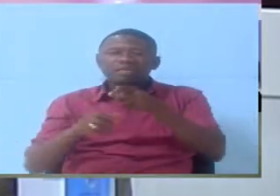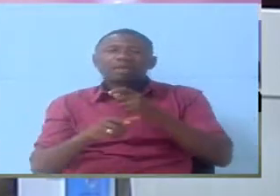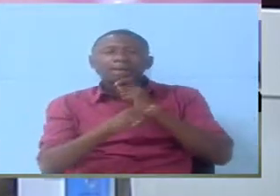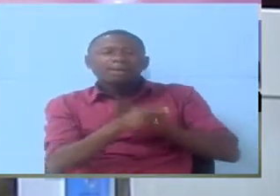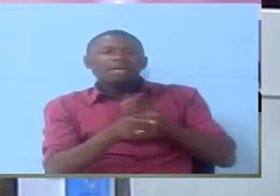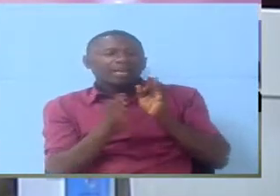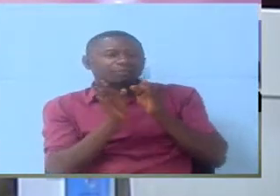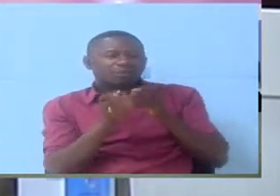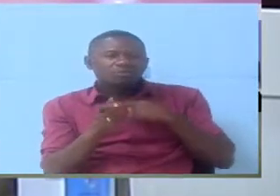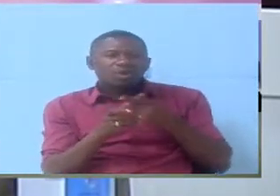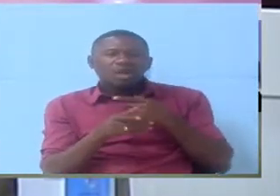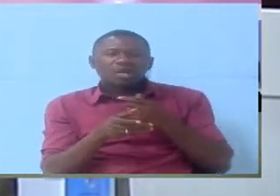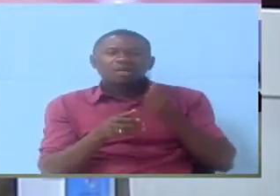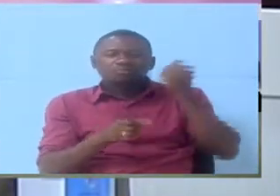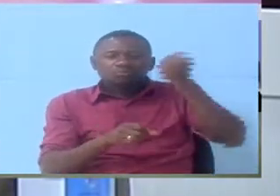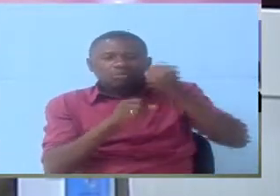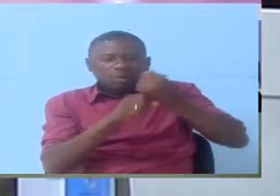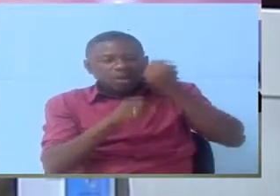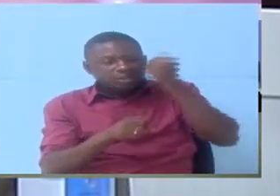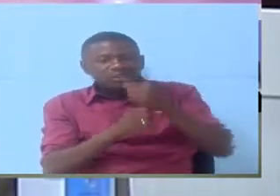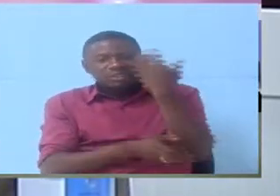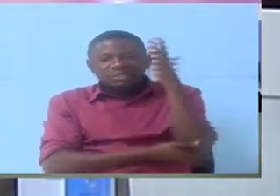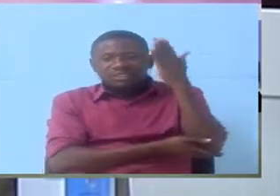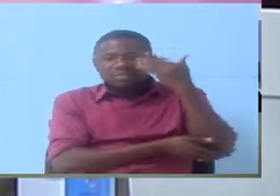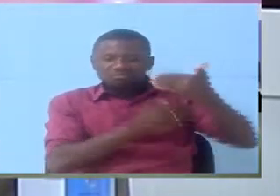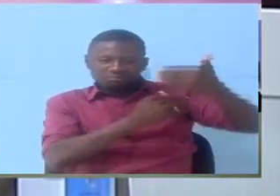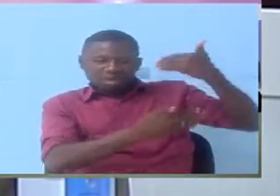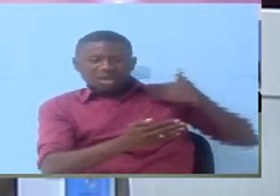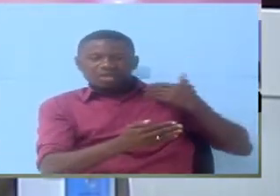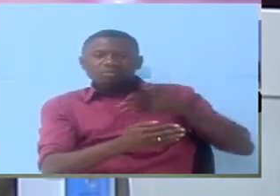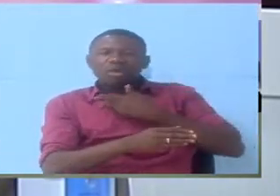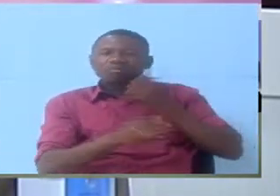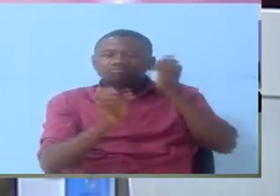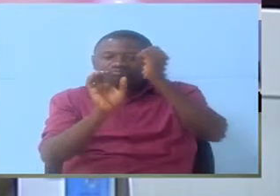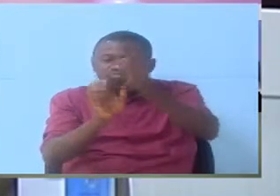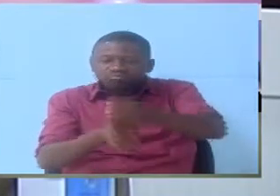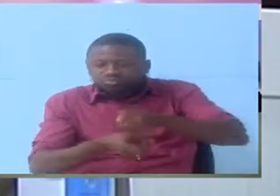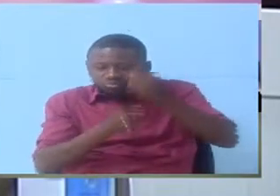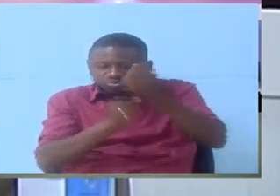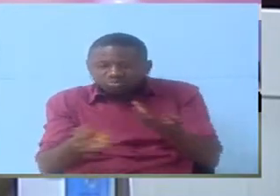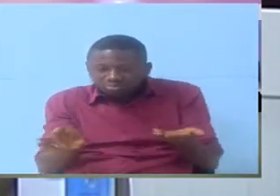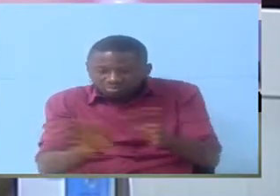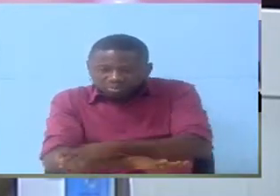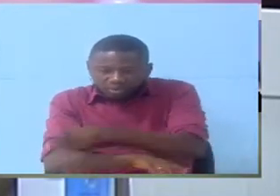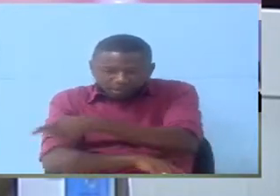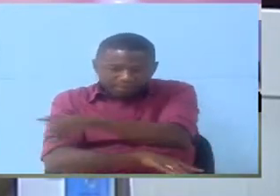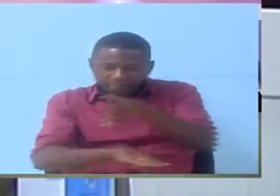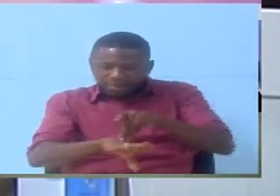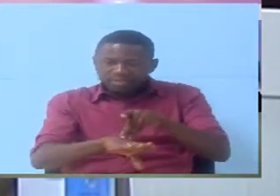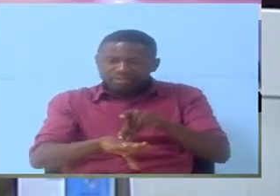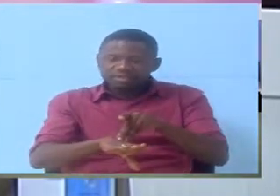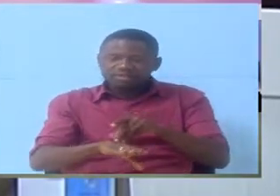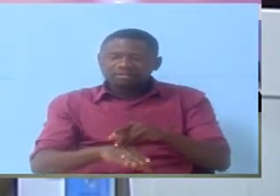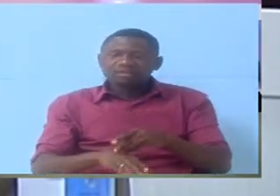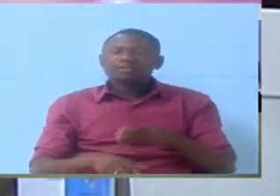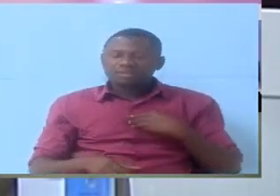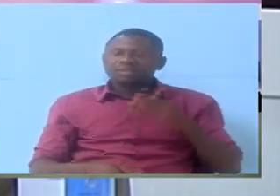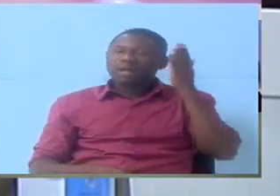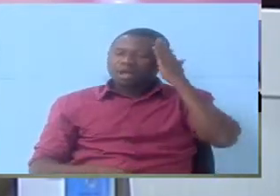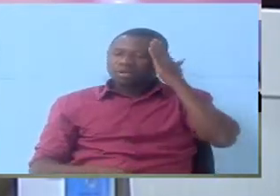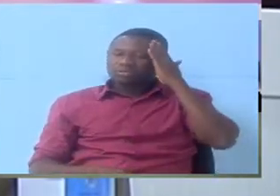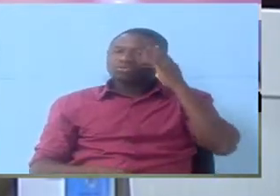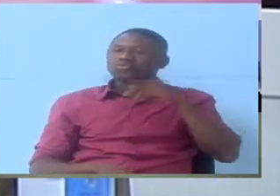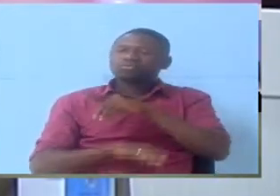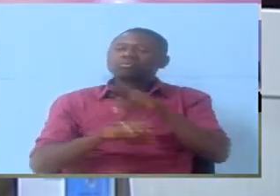mass grave is. Bitum bi mbata ko ke lulato ntama tan singula kata e ko ñing mo jama ba de obedame. That's how I know the place. Na